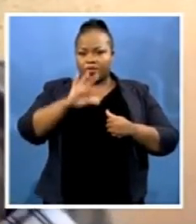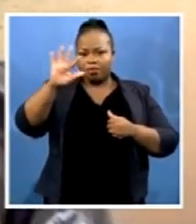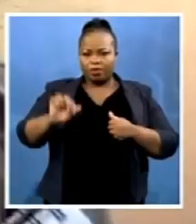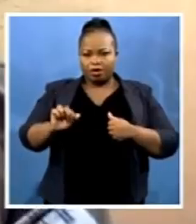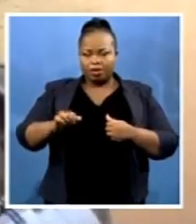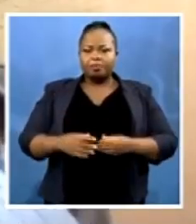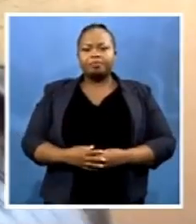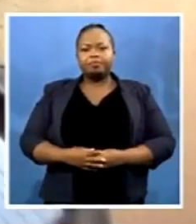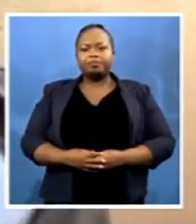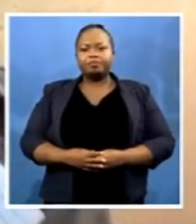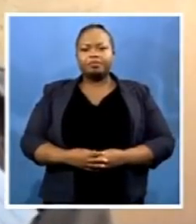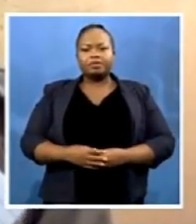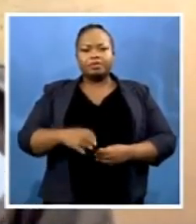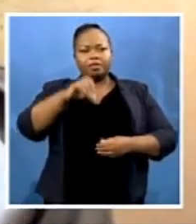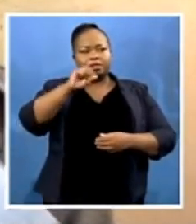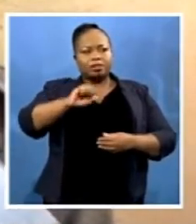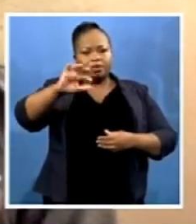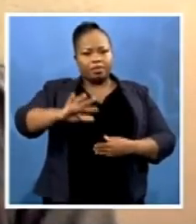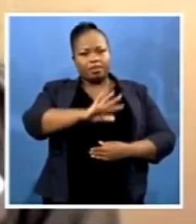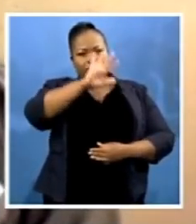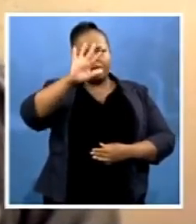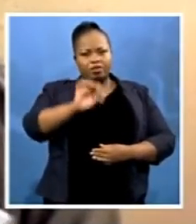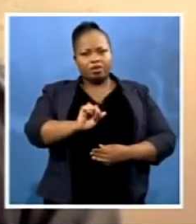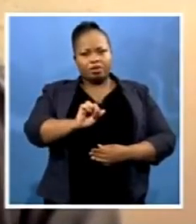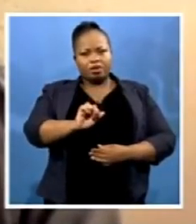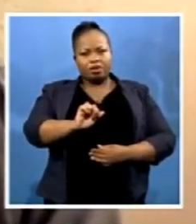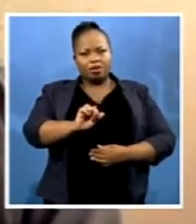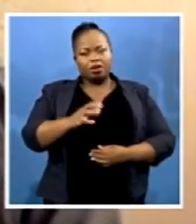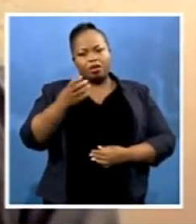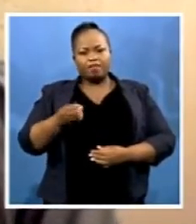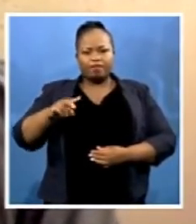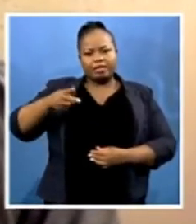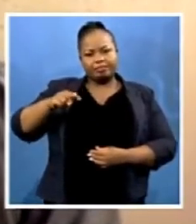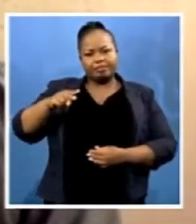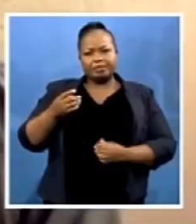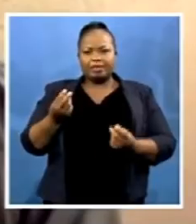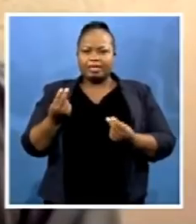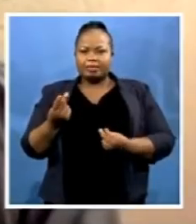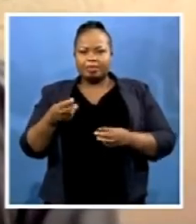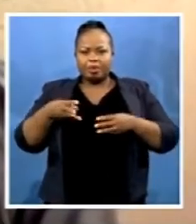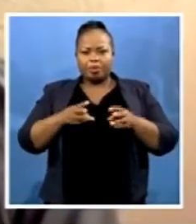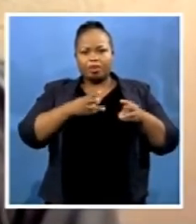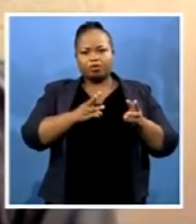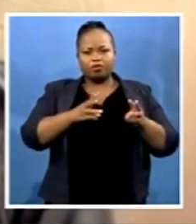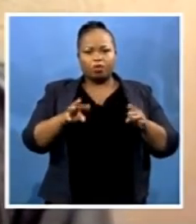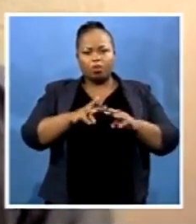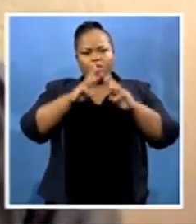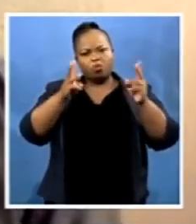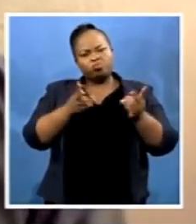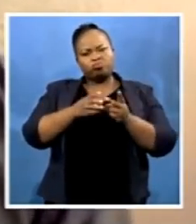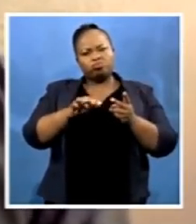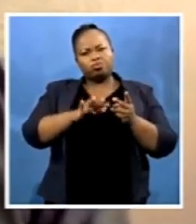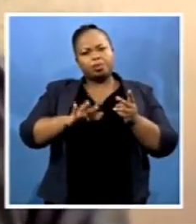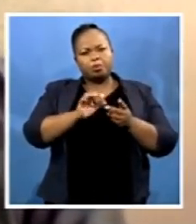they have roughly similar mortality rates, around 1%. And we have some other African countries around